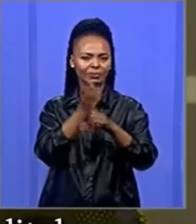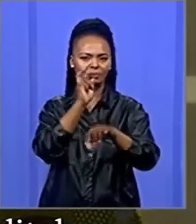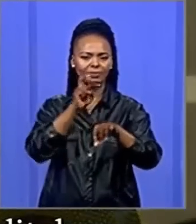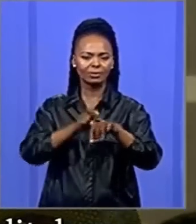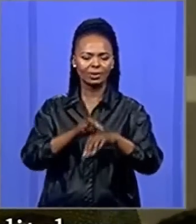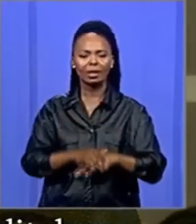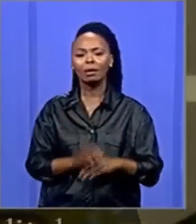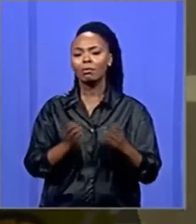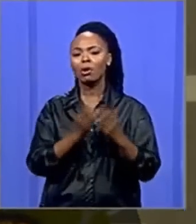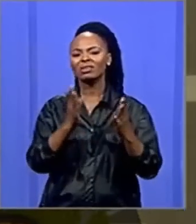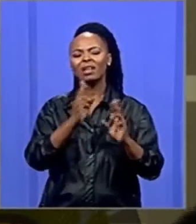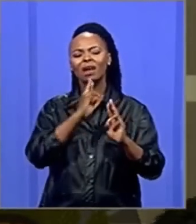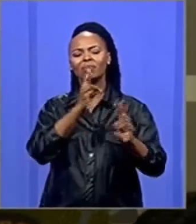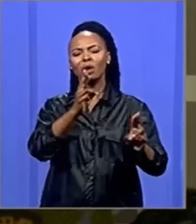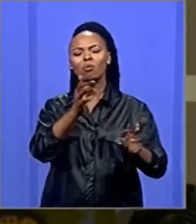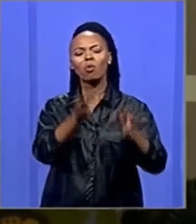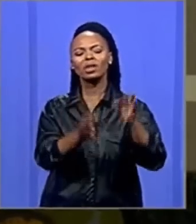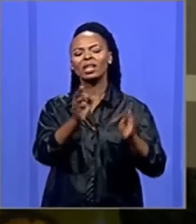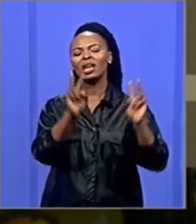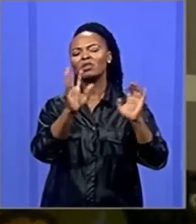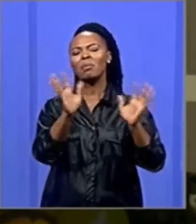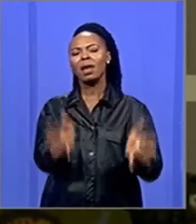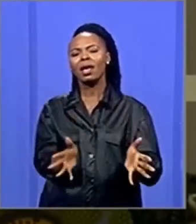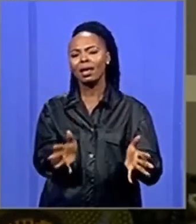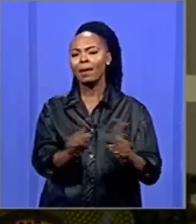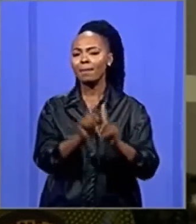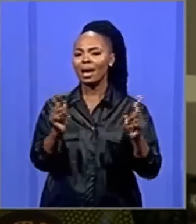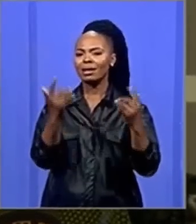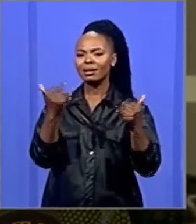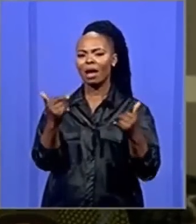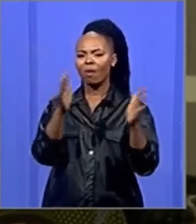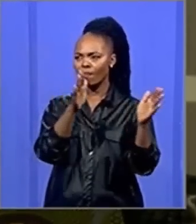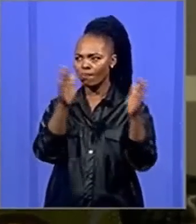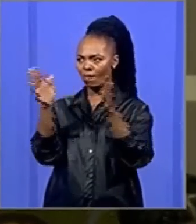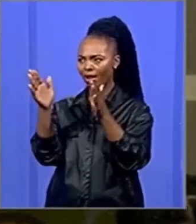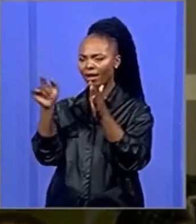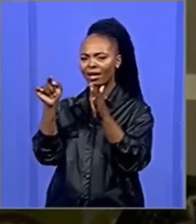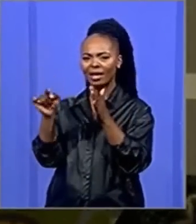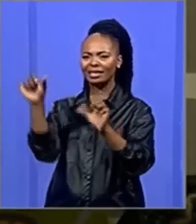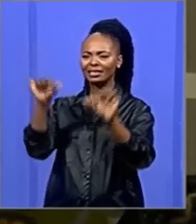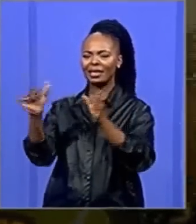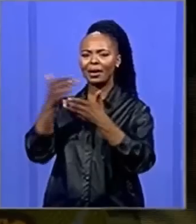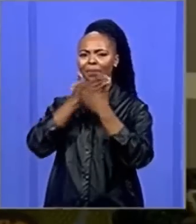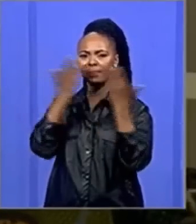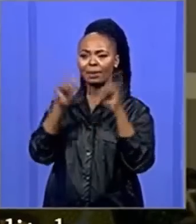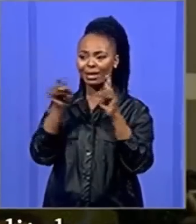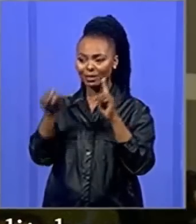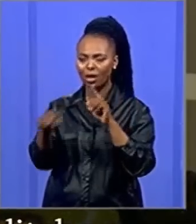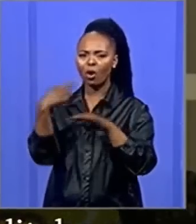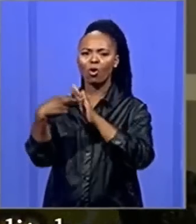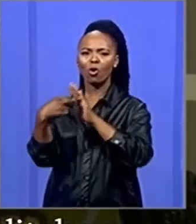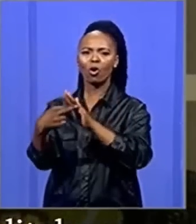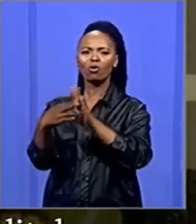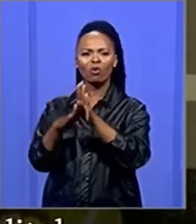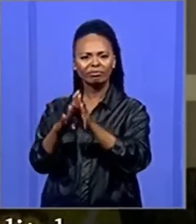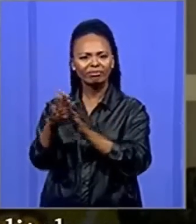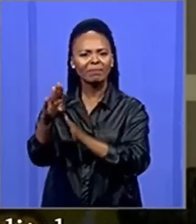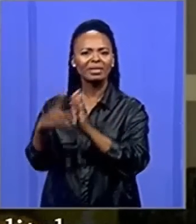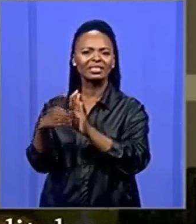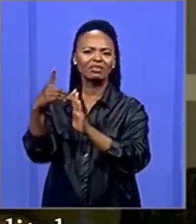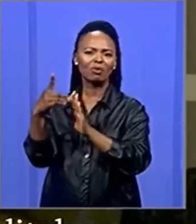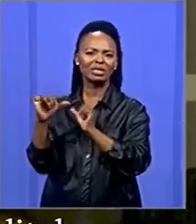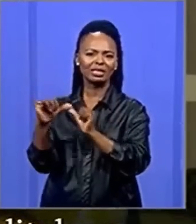on reporting on political issues, but I think now that science is playing a key role in facilitating sustainable development,